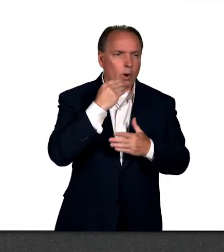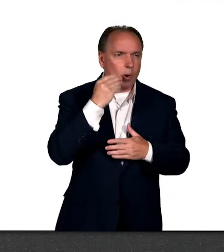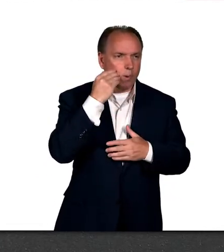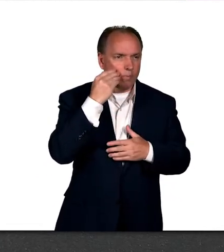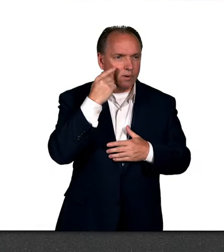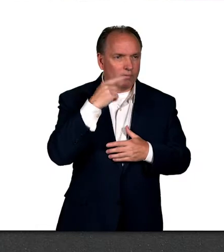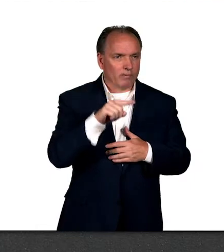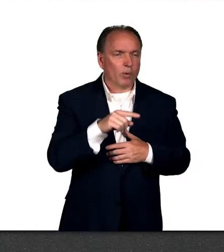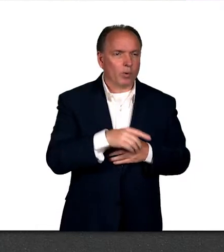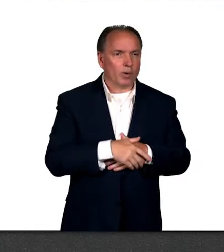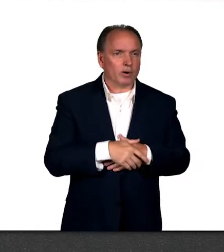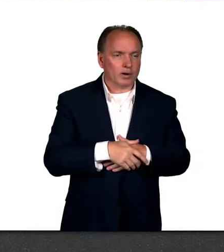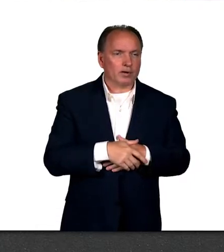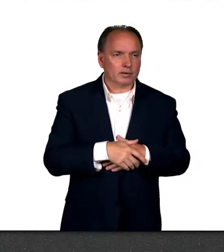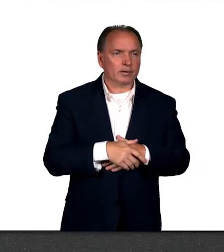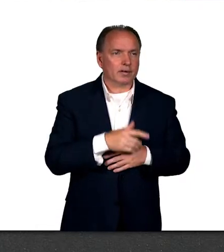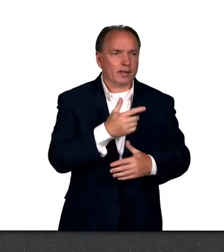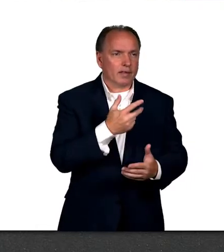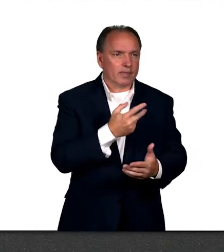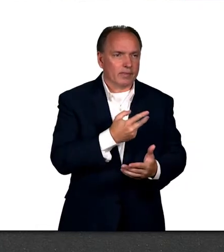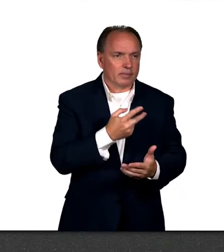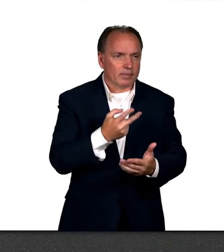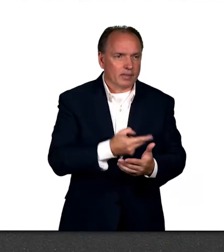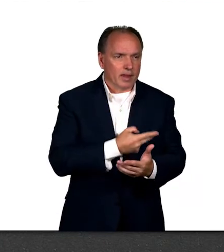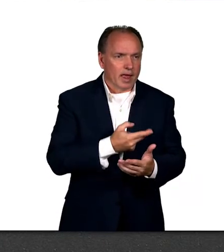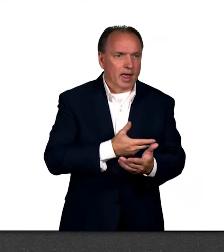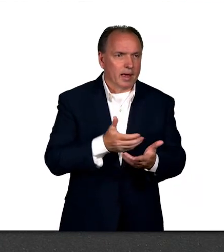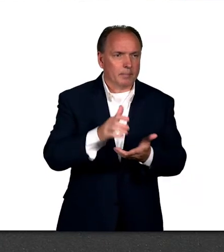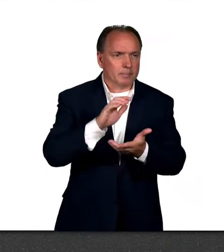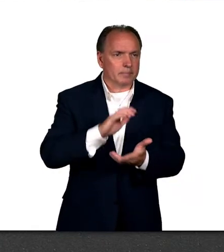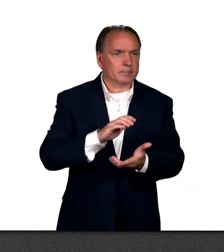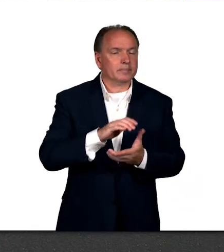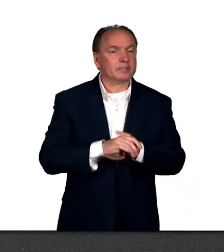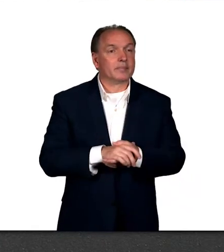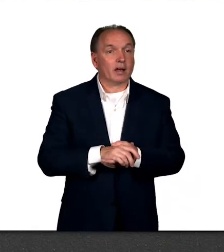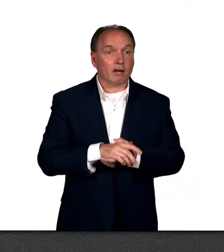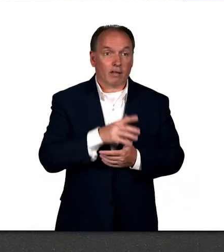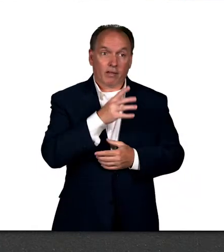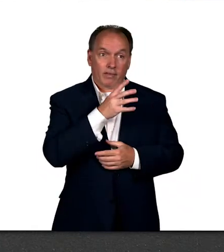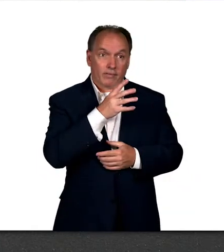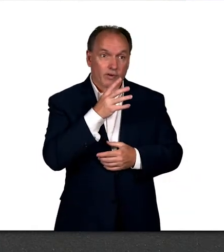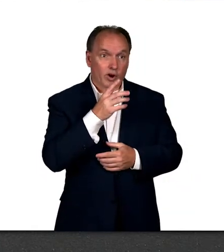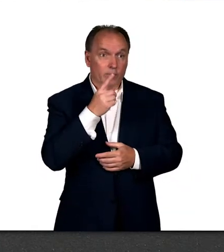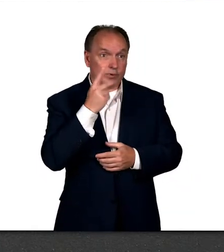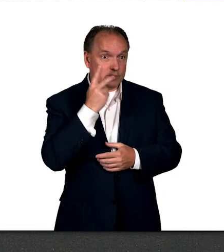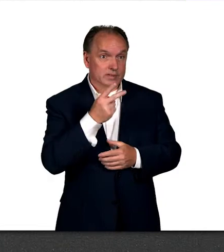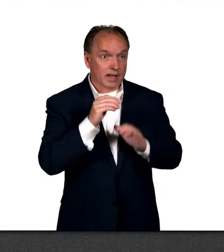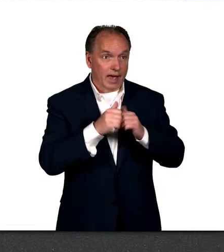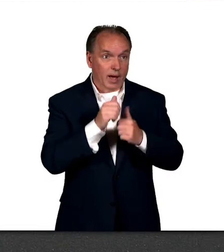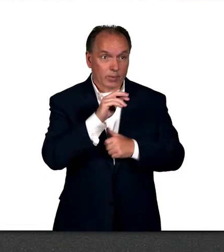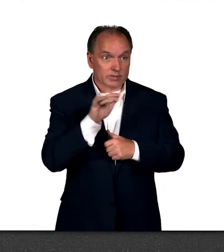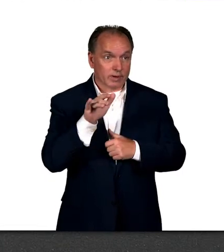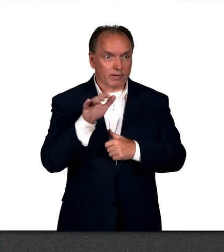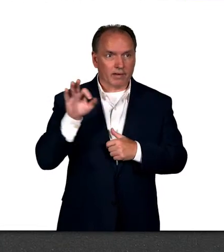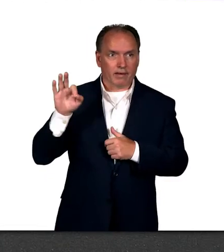the lamb. There's the farm. You see how that's spelled?